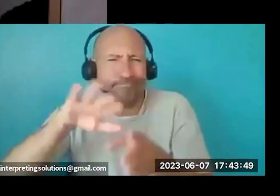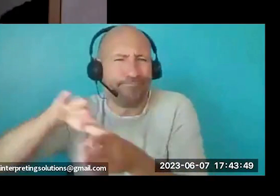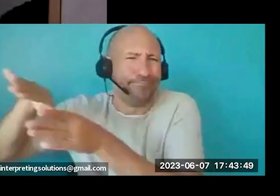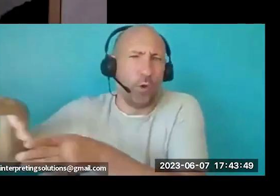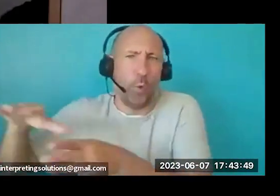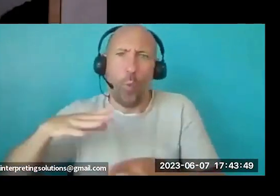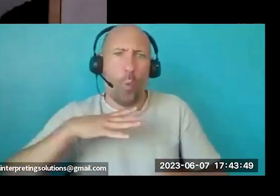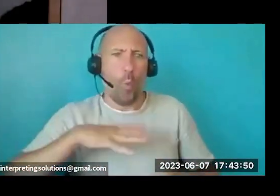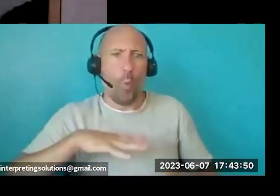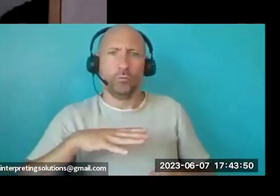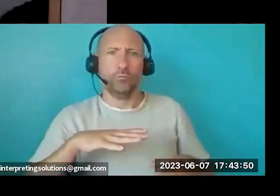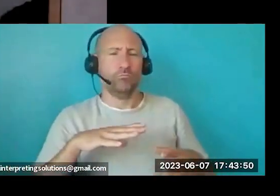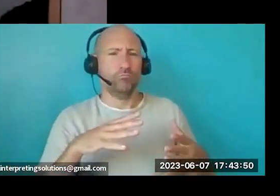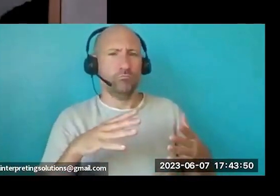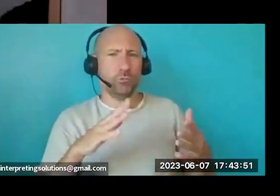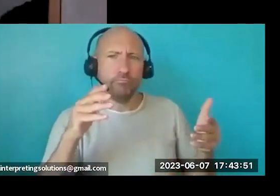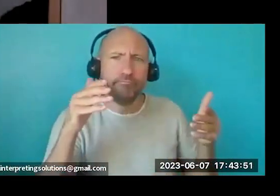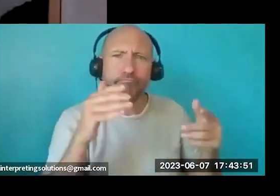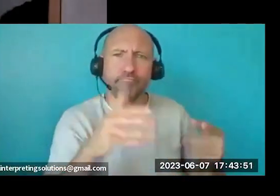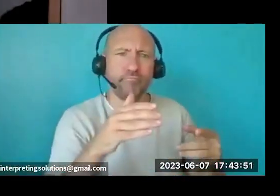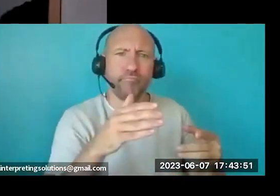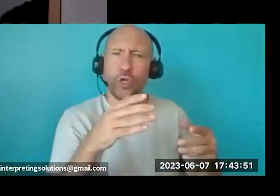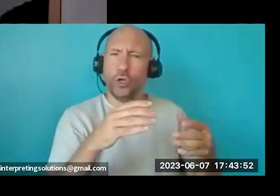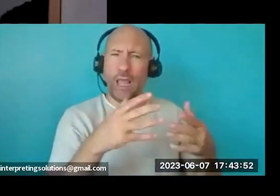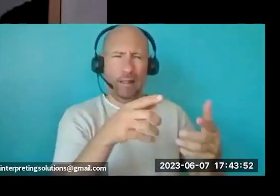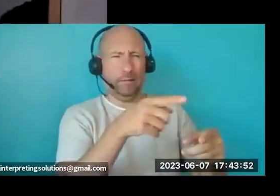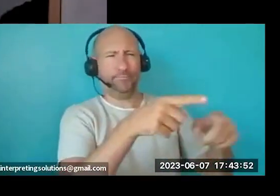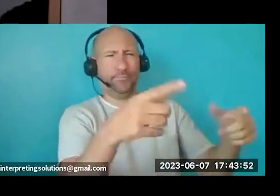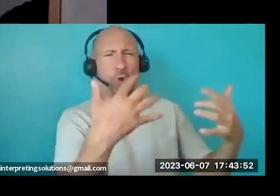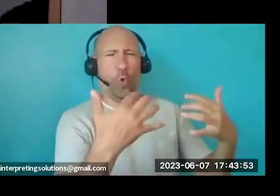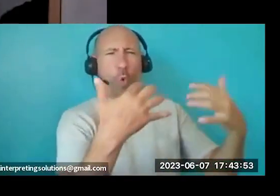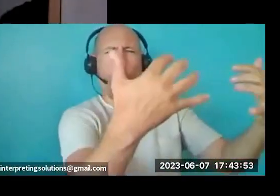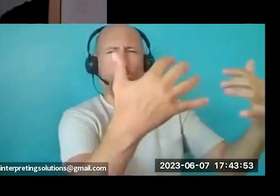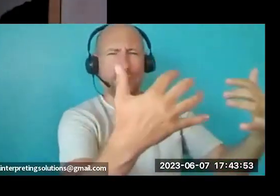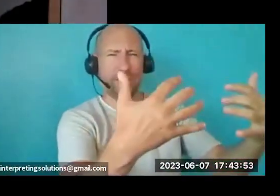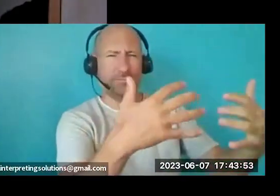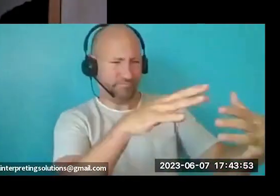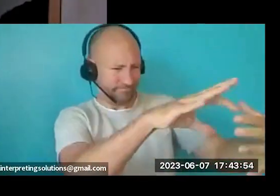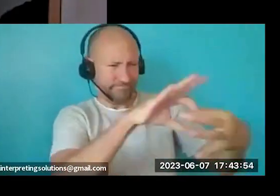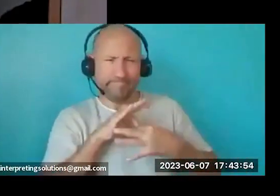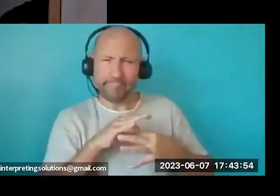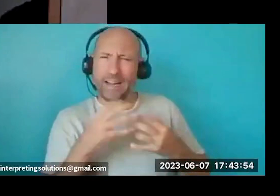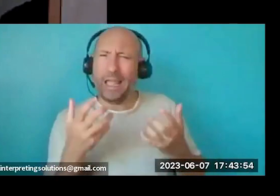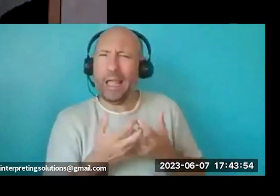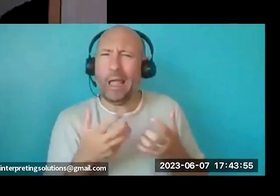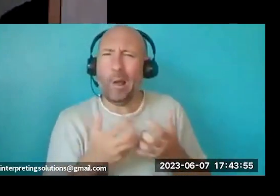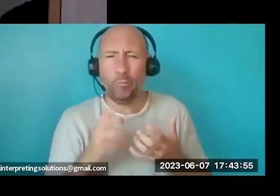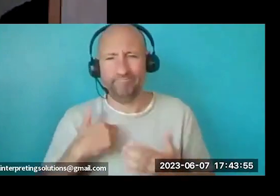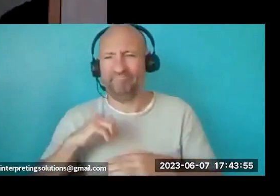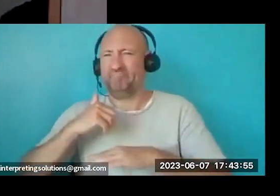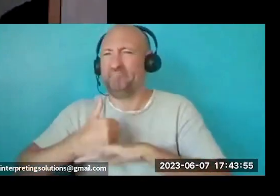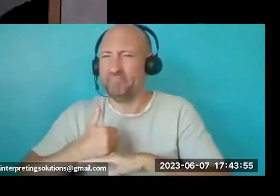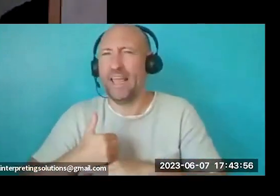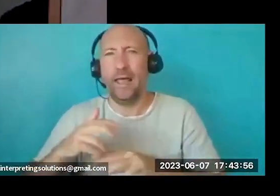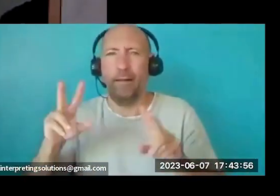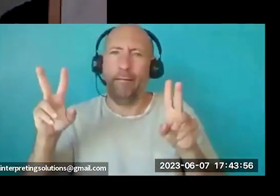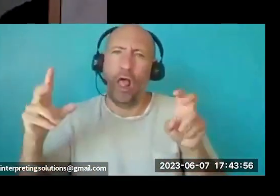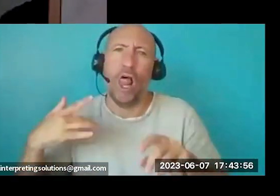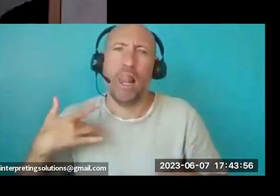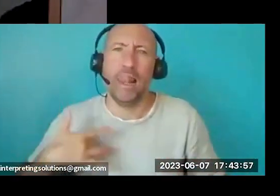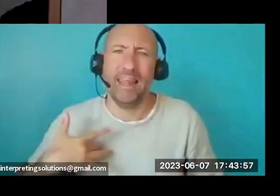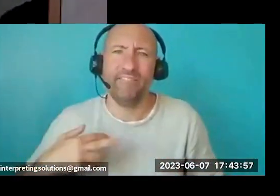between inclusive choreography and creative access in our next production, Lived Fiction. And it's been really